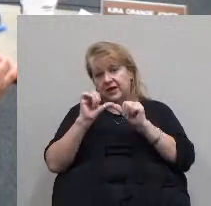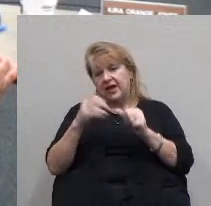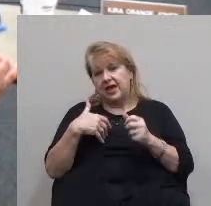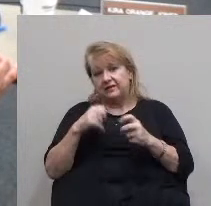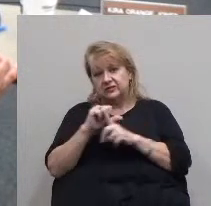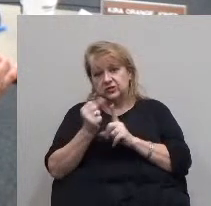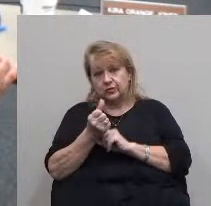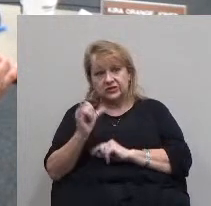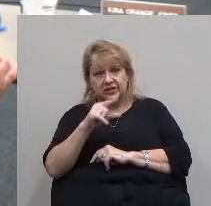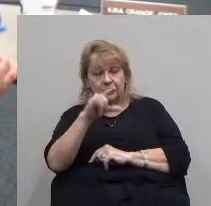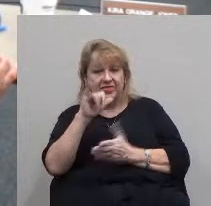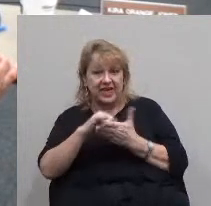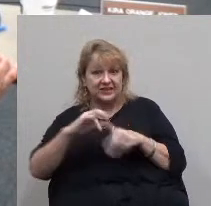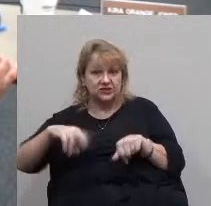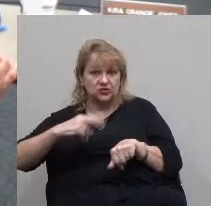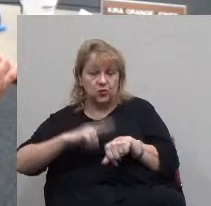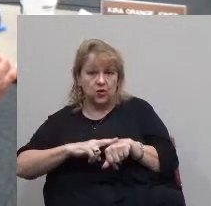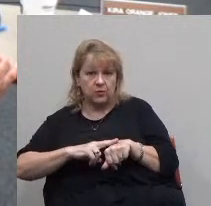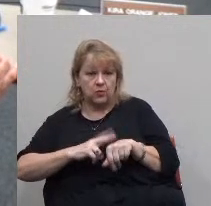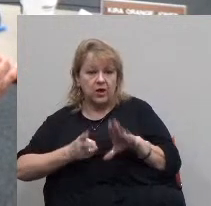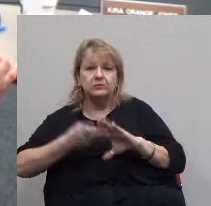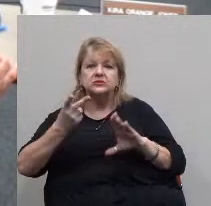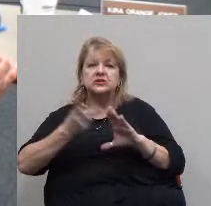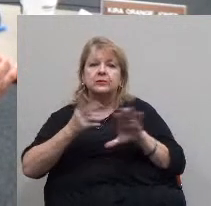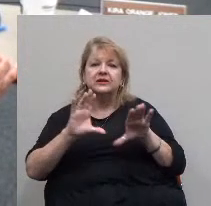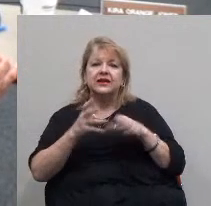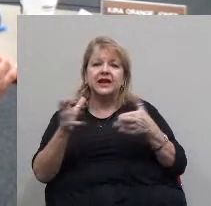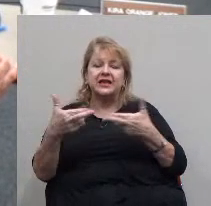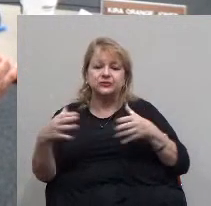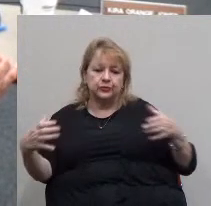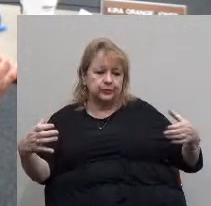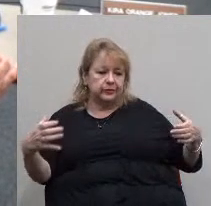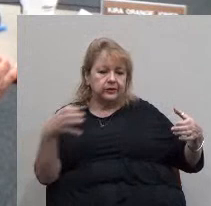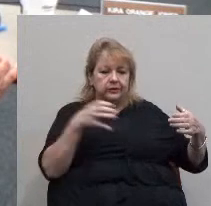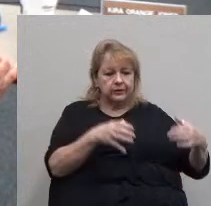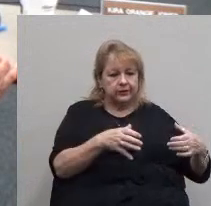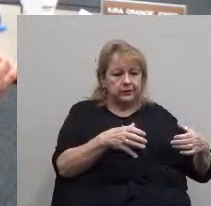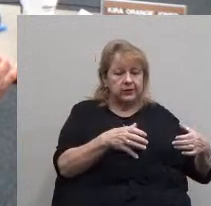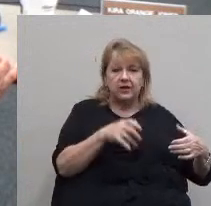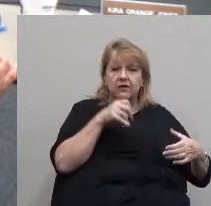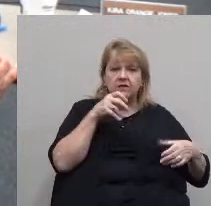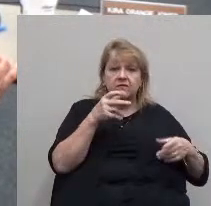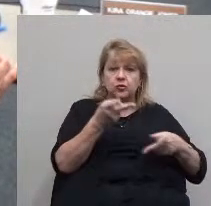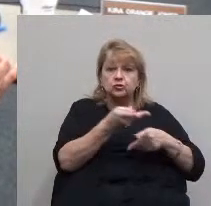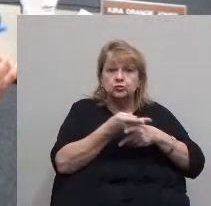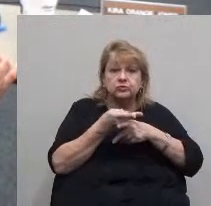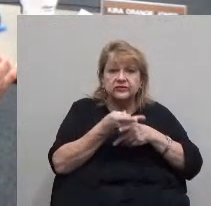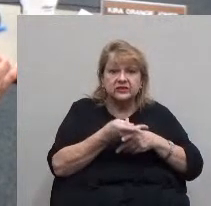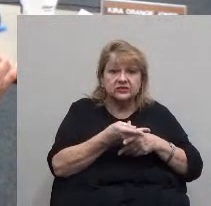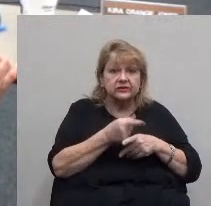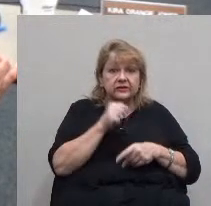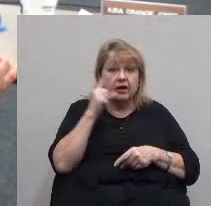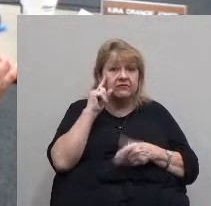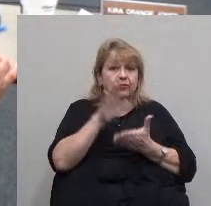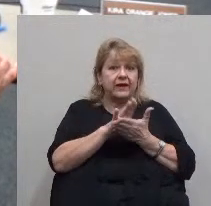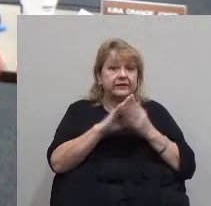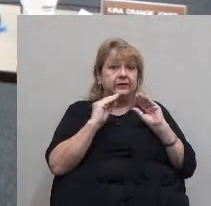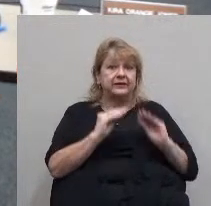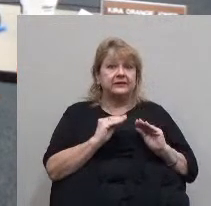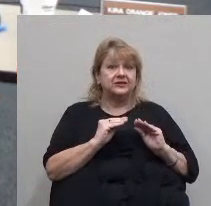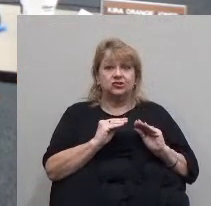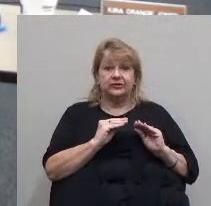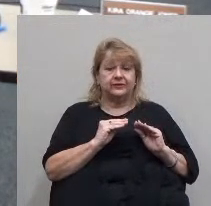situations, as you said, are the norm, where you're doubling up classrooms, just for supervision point, not for academic point. Right.